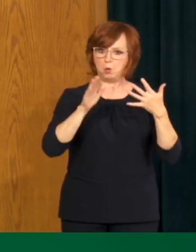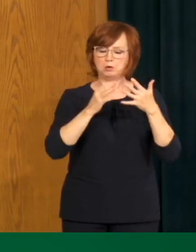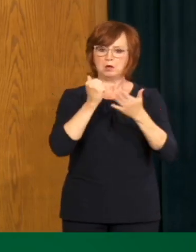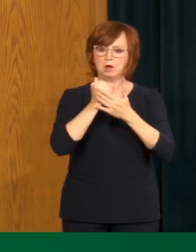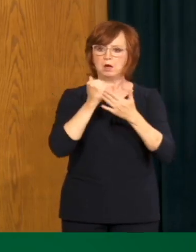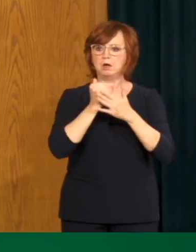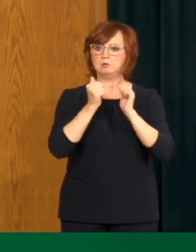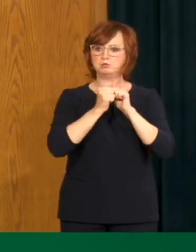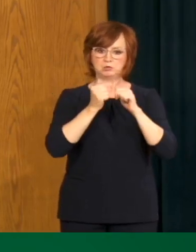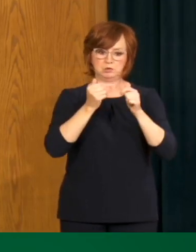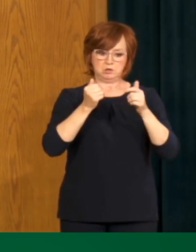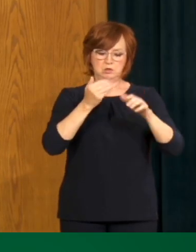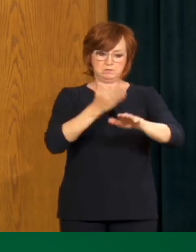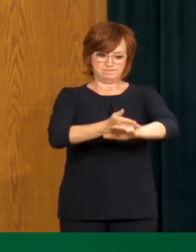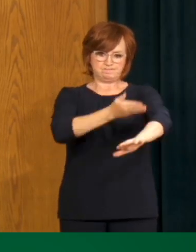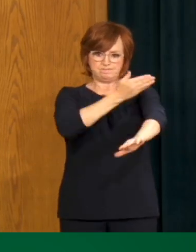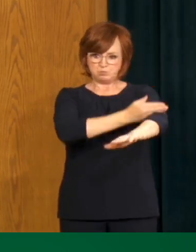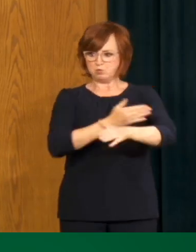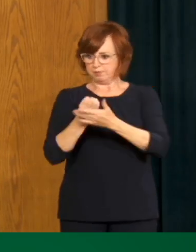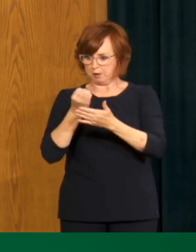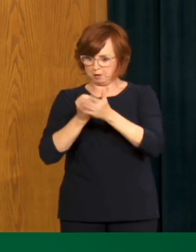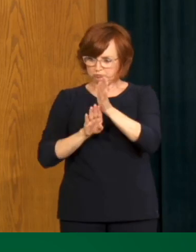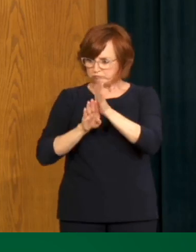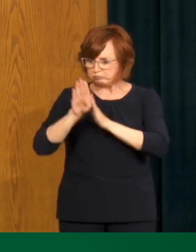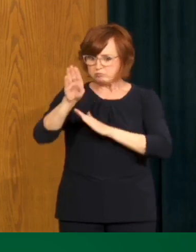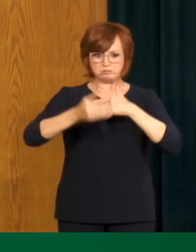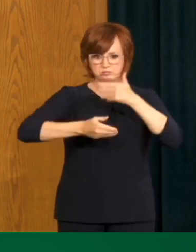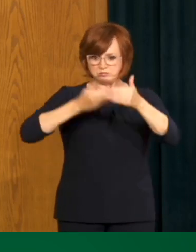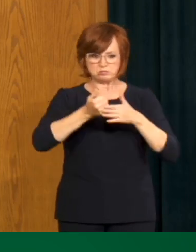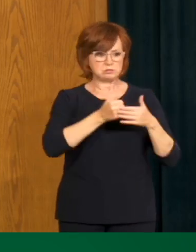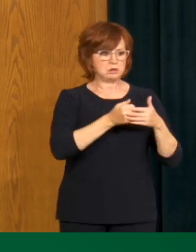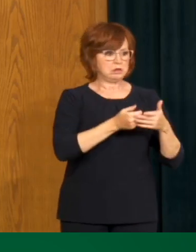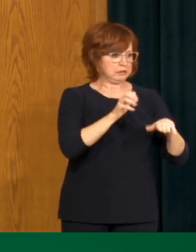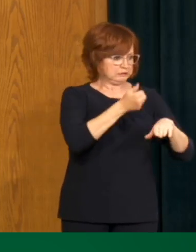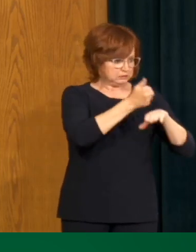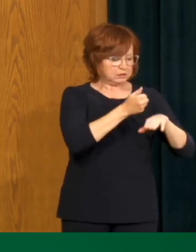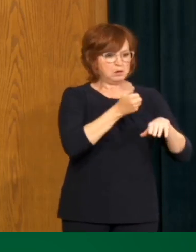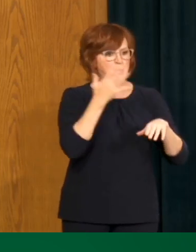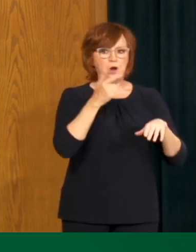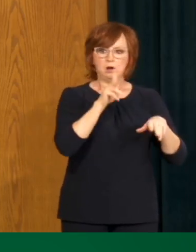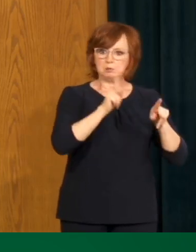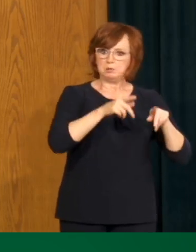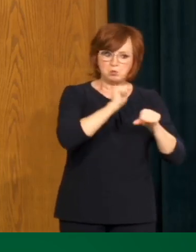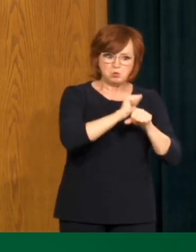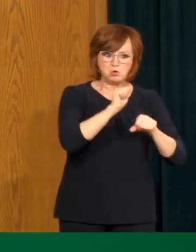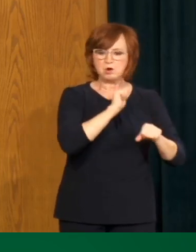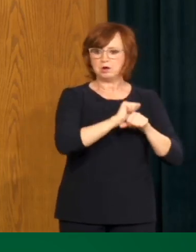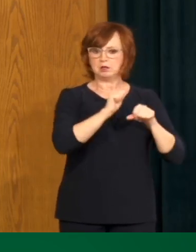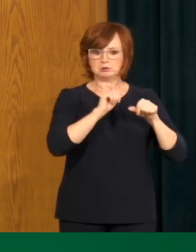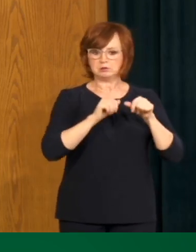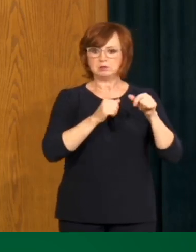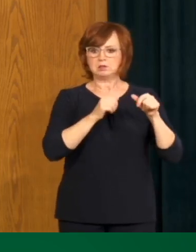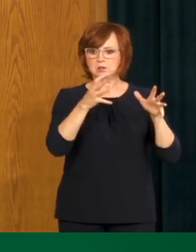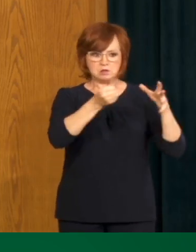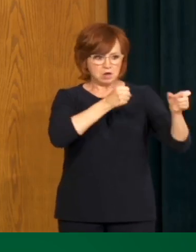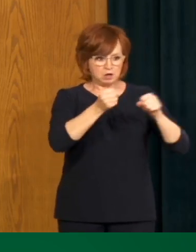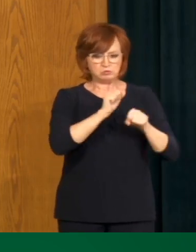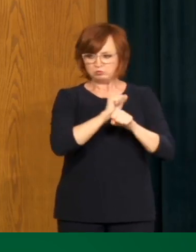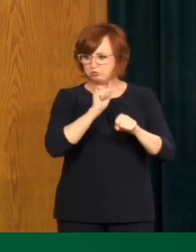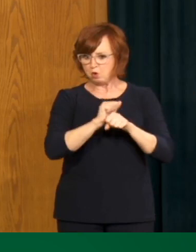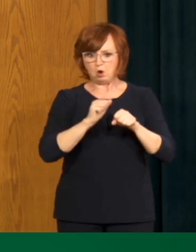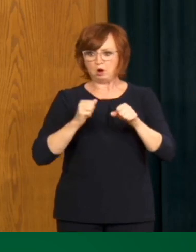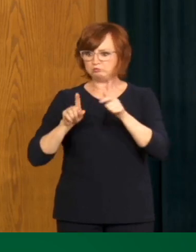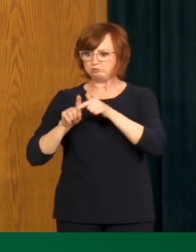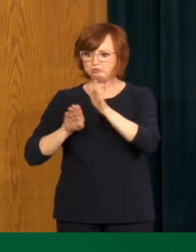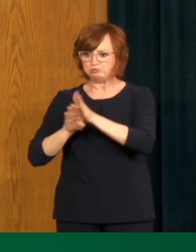the recovery of our economy, and thereby create many thousands of jobs. While at the same time, we will be able